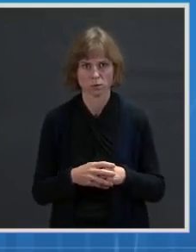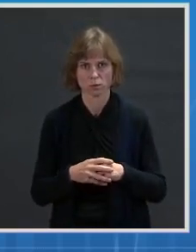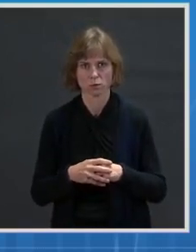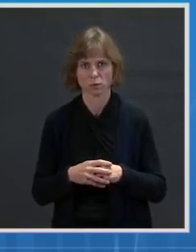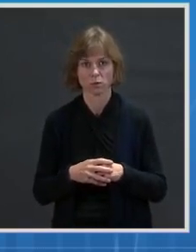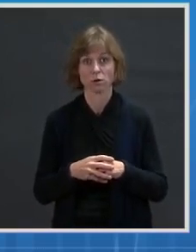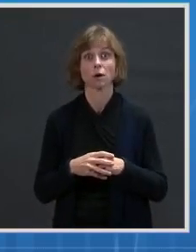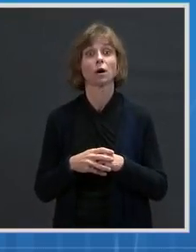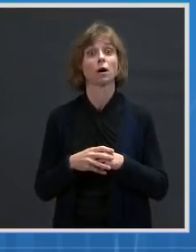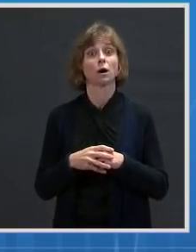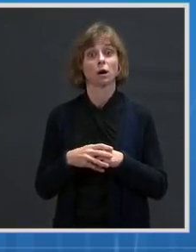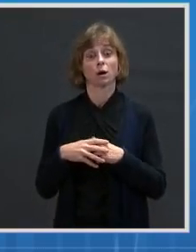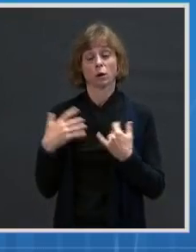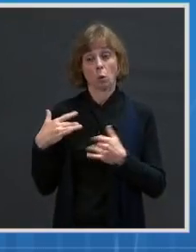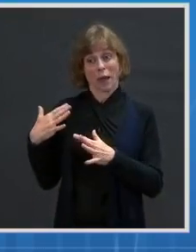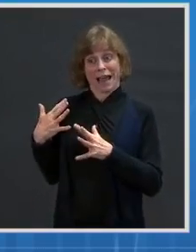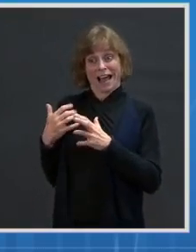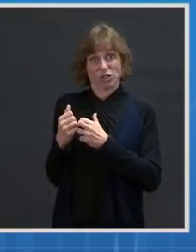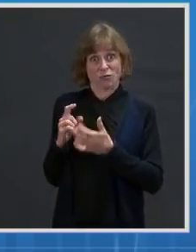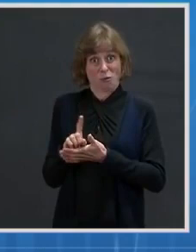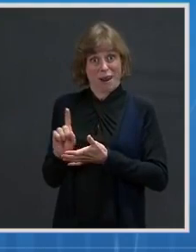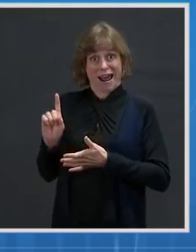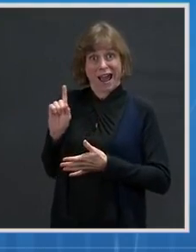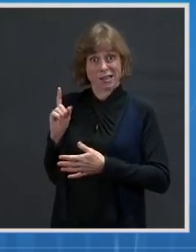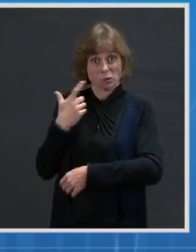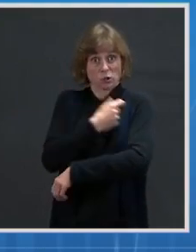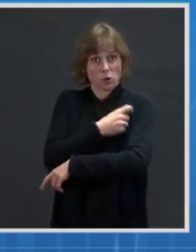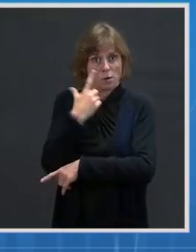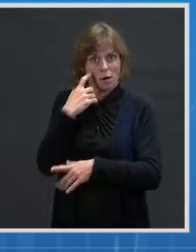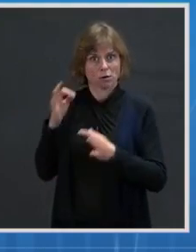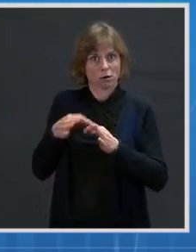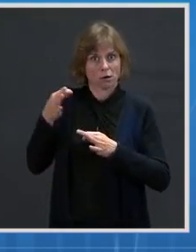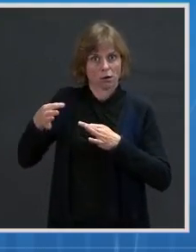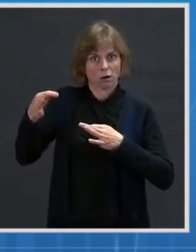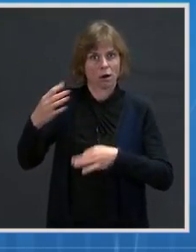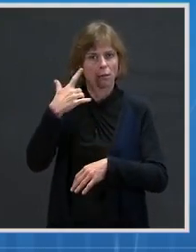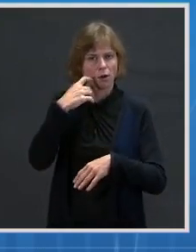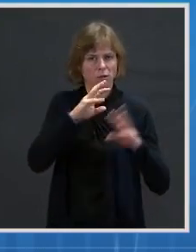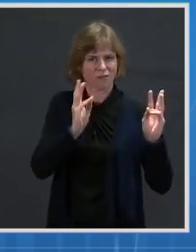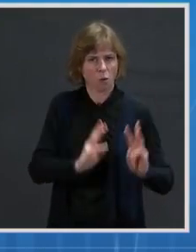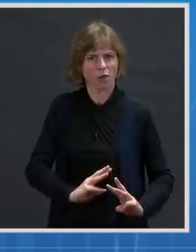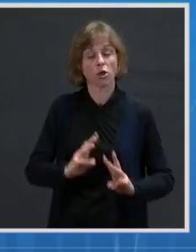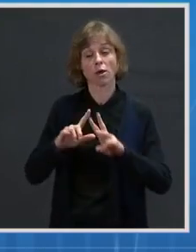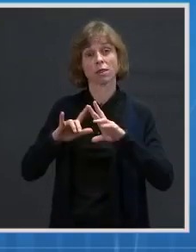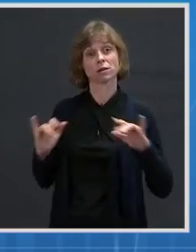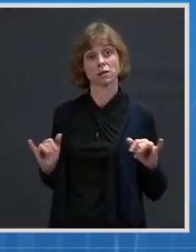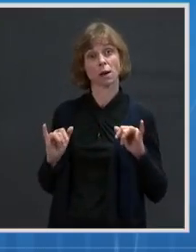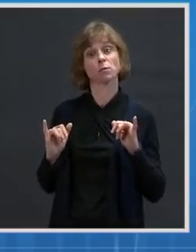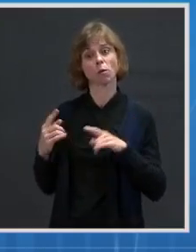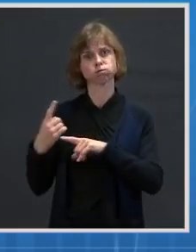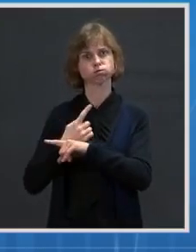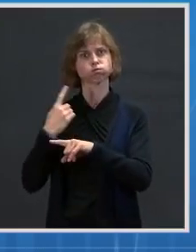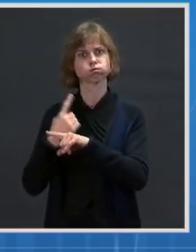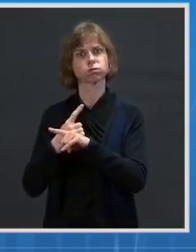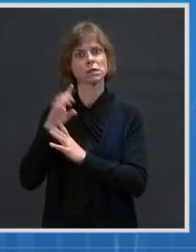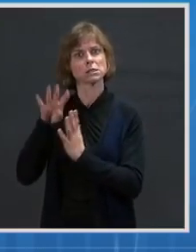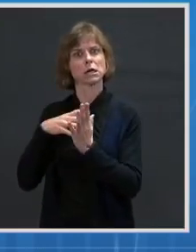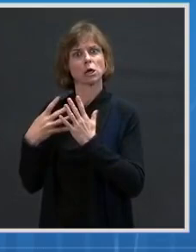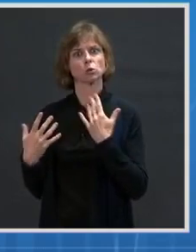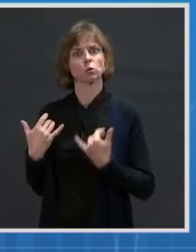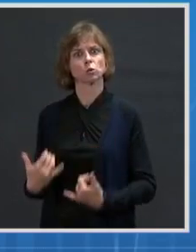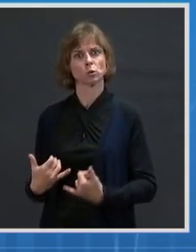of catch-up from last week's doses that were delayed from the weather and doses going out as a normal part of today's normal